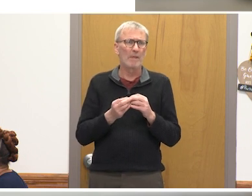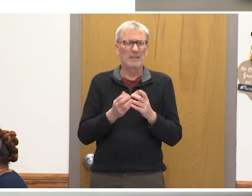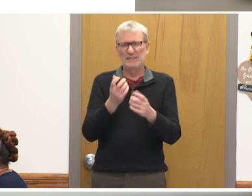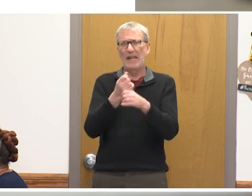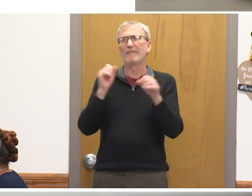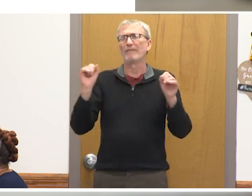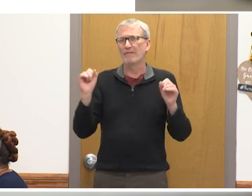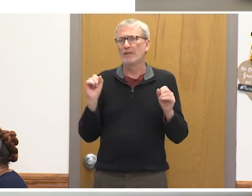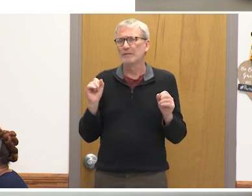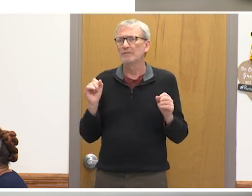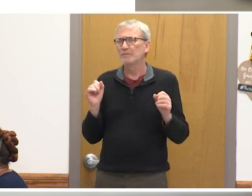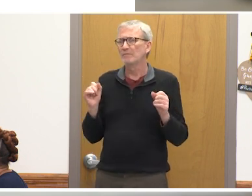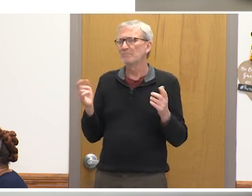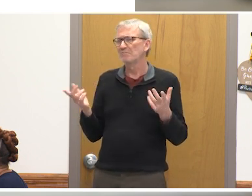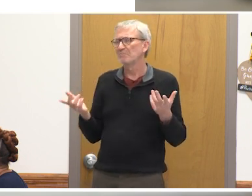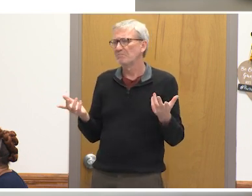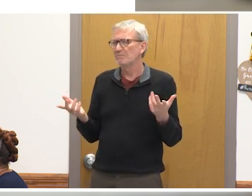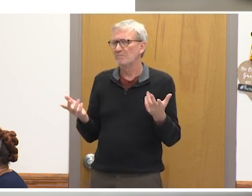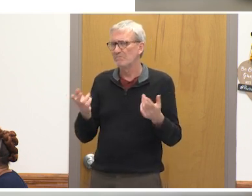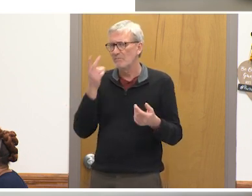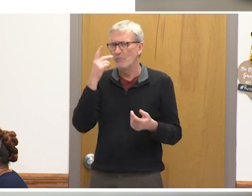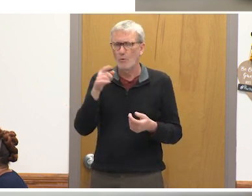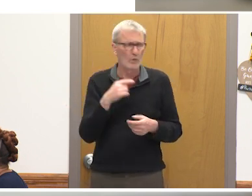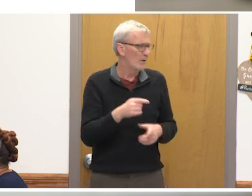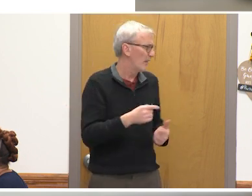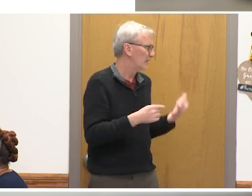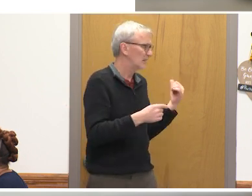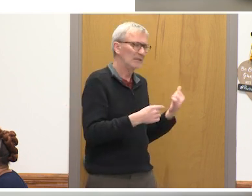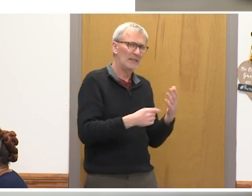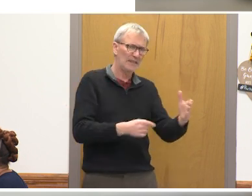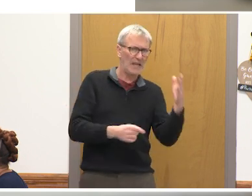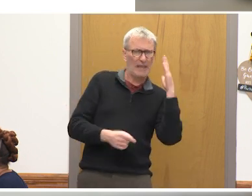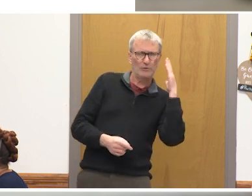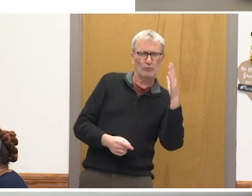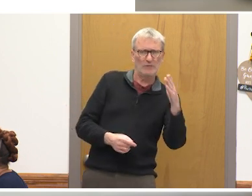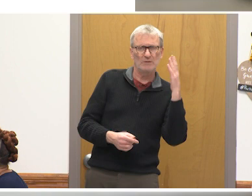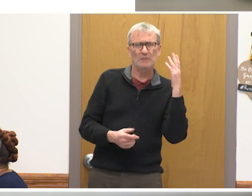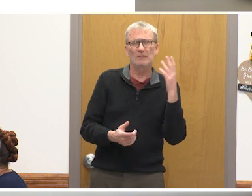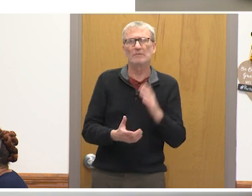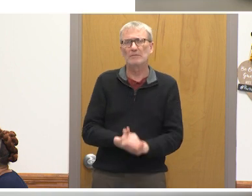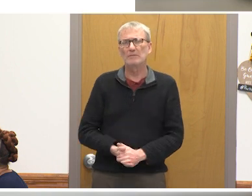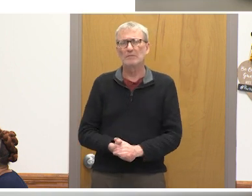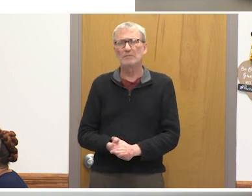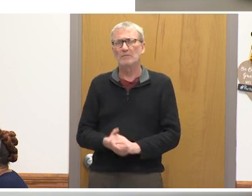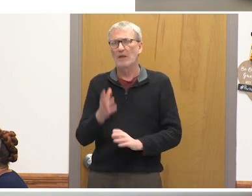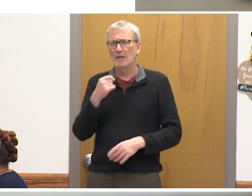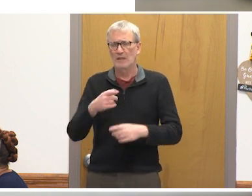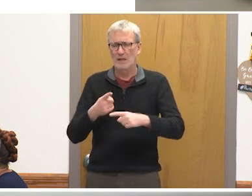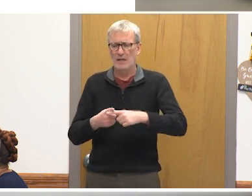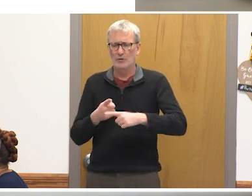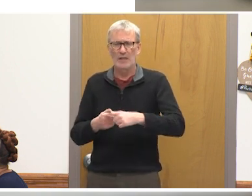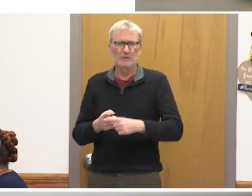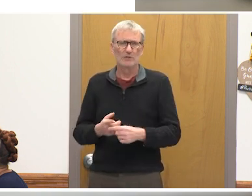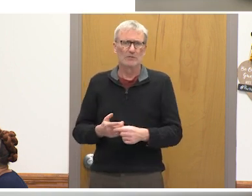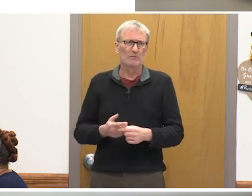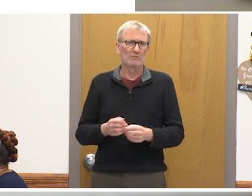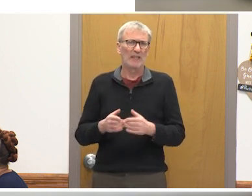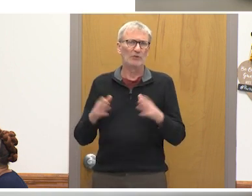safety improvements to the side street and the intersection as a whole.